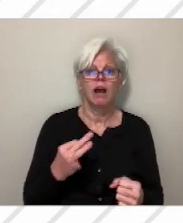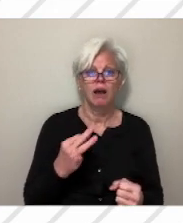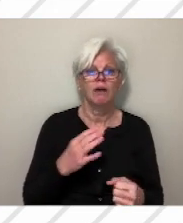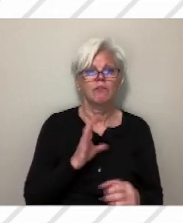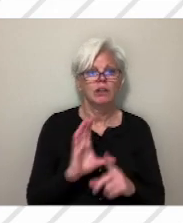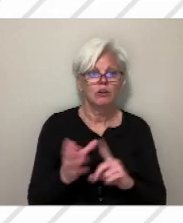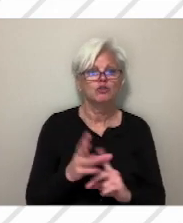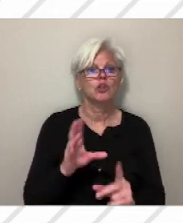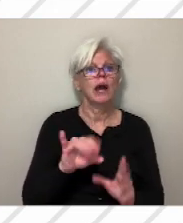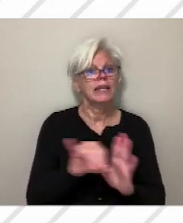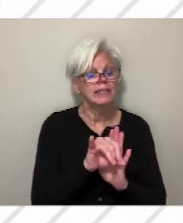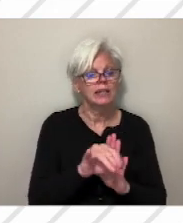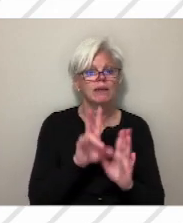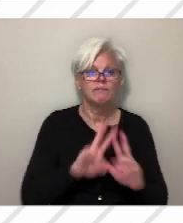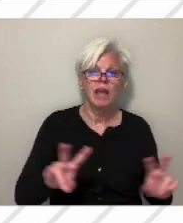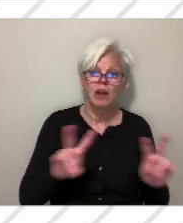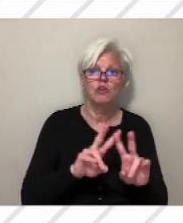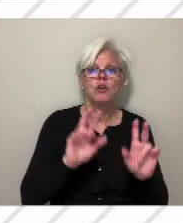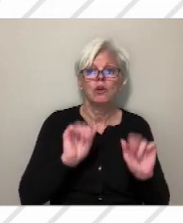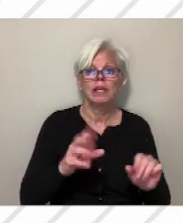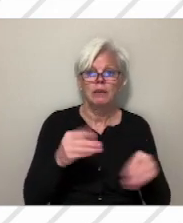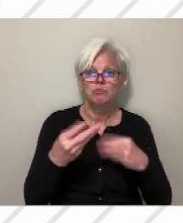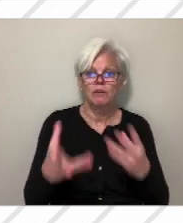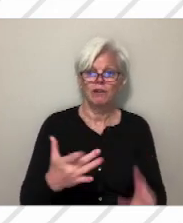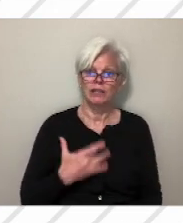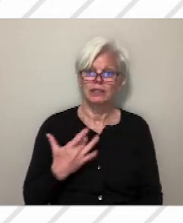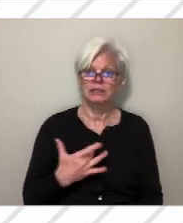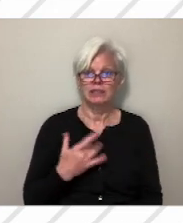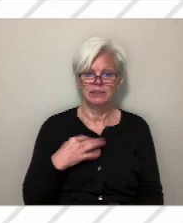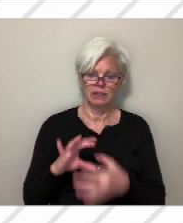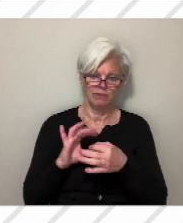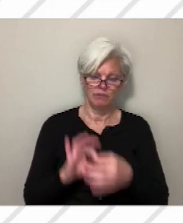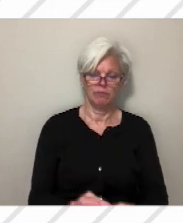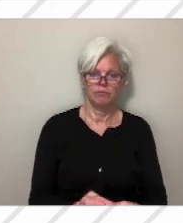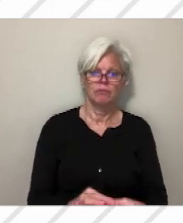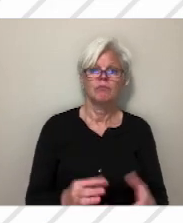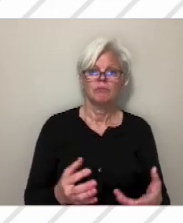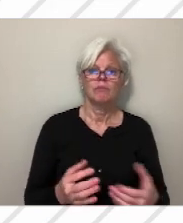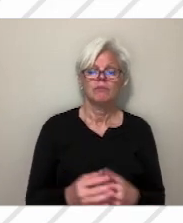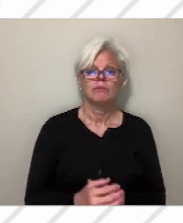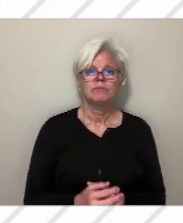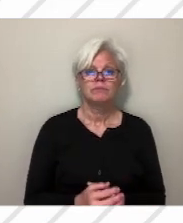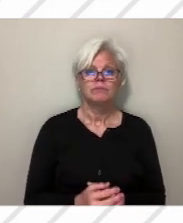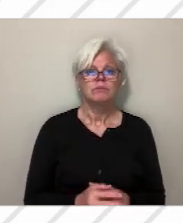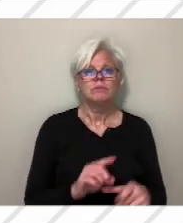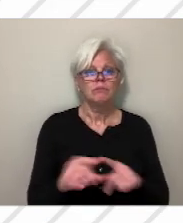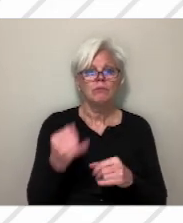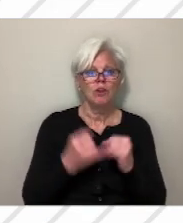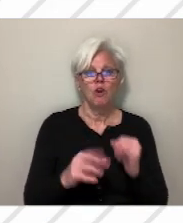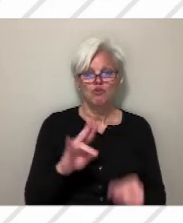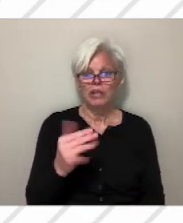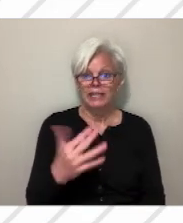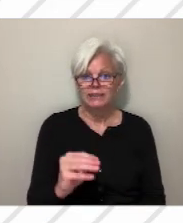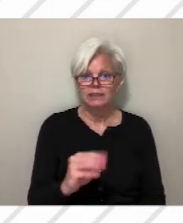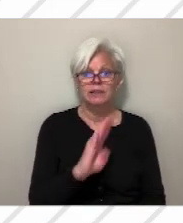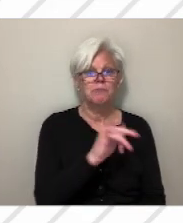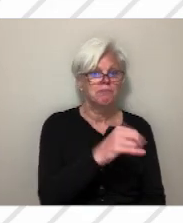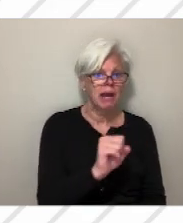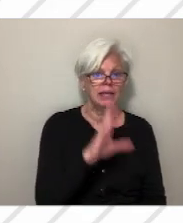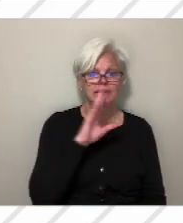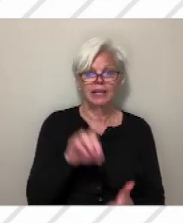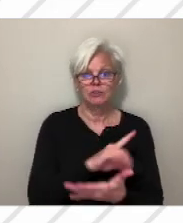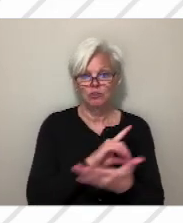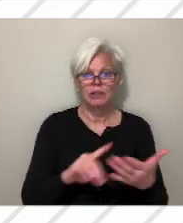value can provide a sense of belonging. And finally, that racism, bias, and discrimination can